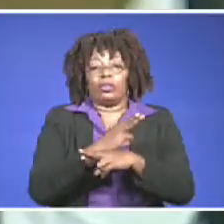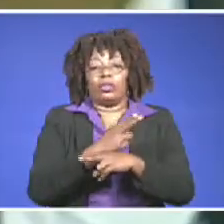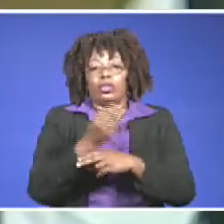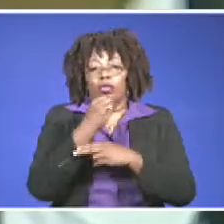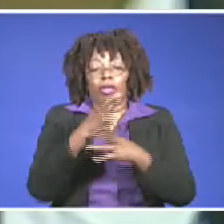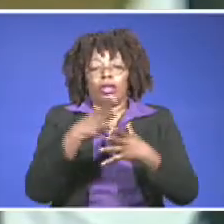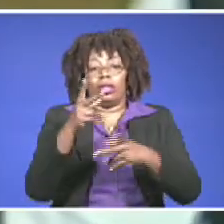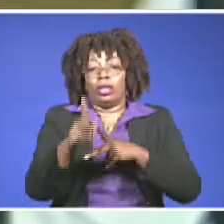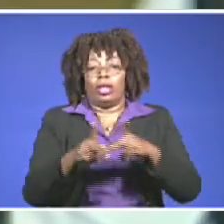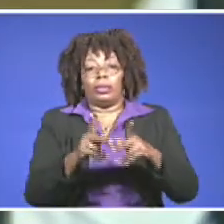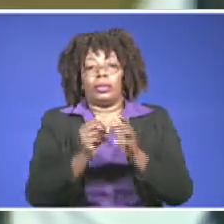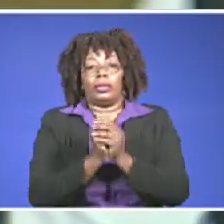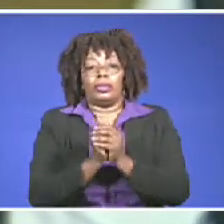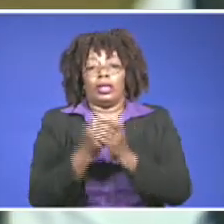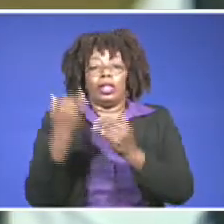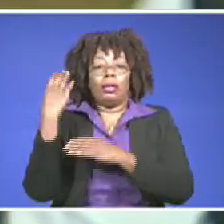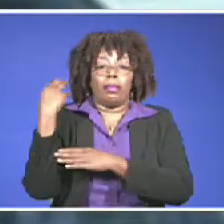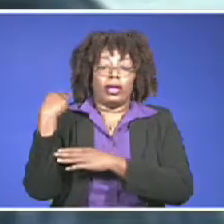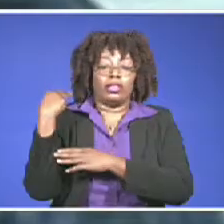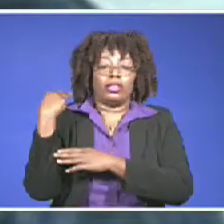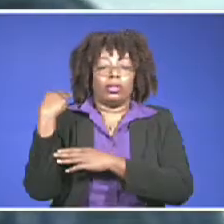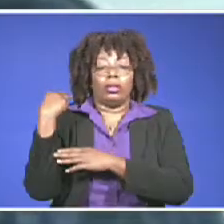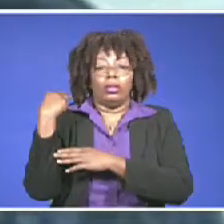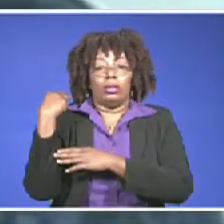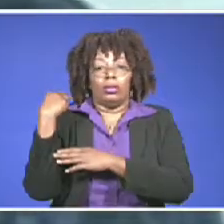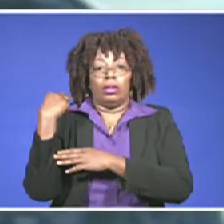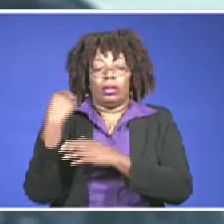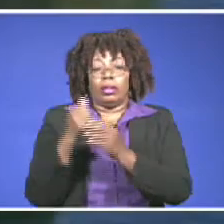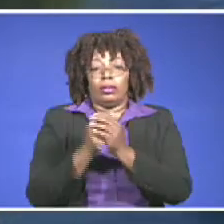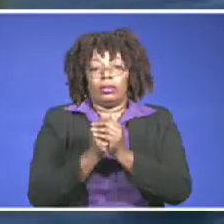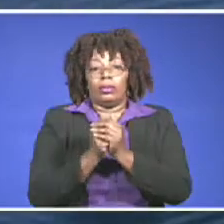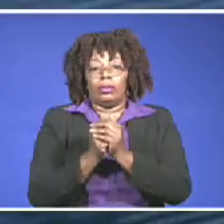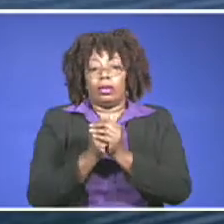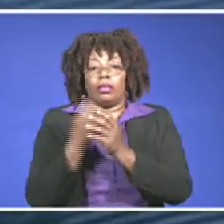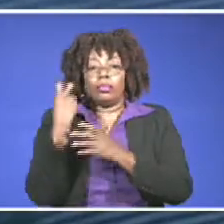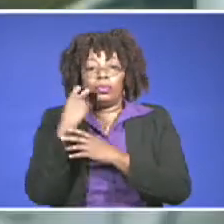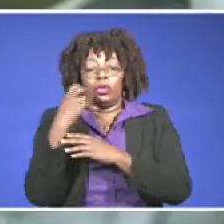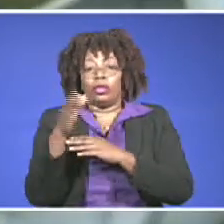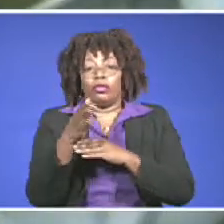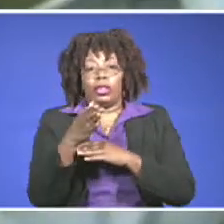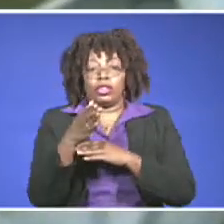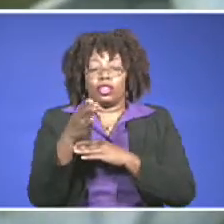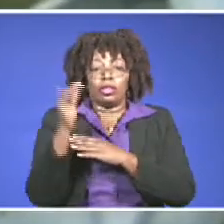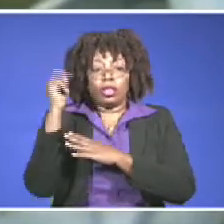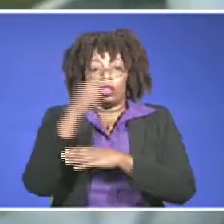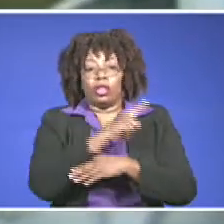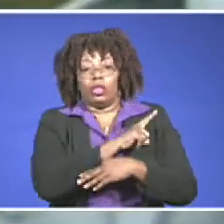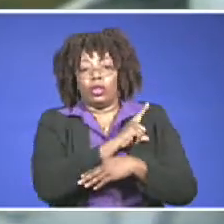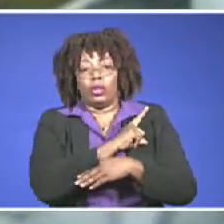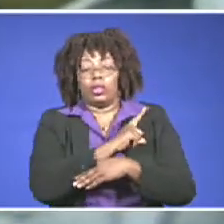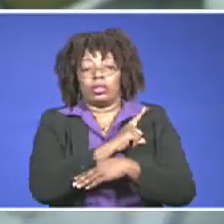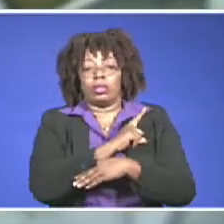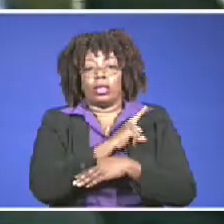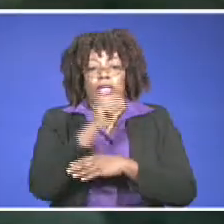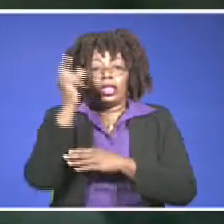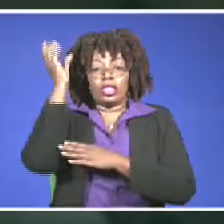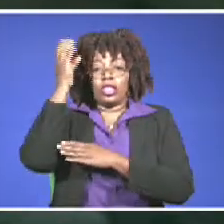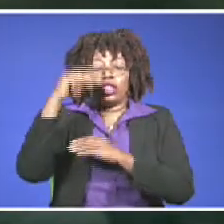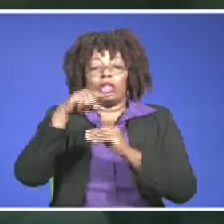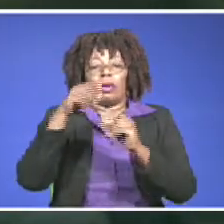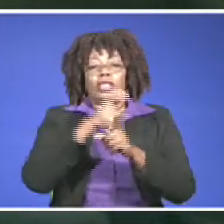compound. Bahamas Initiative Manager with the Bahamas Bonefish and Tarpon Trust, Justin Lewis, was concerned about the environmental